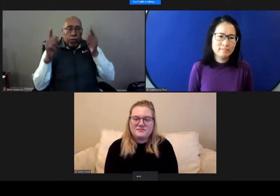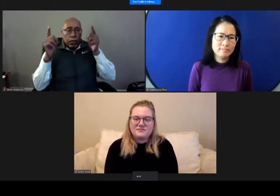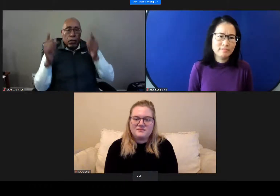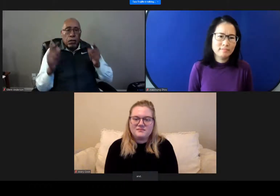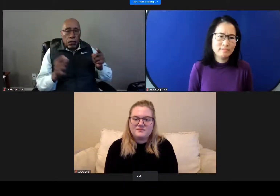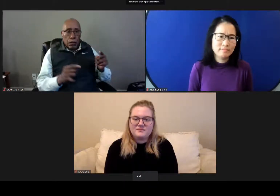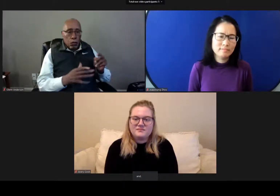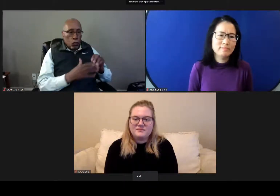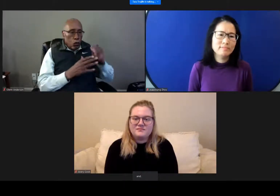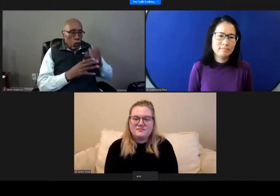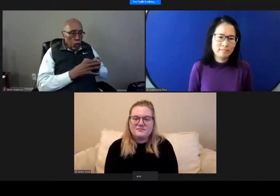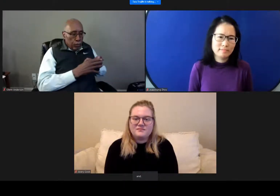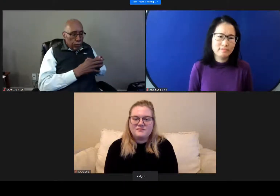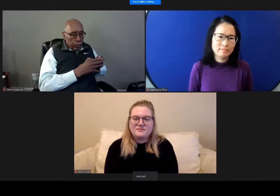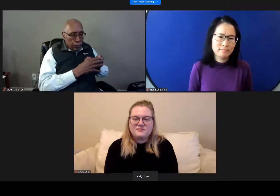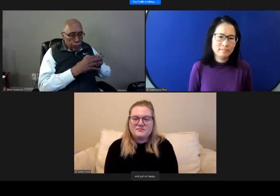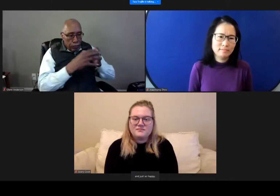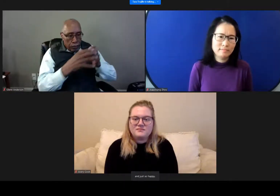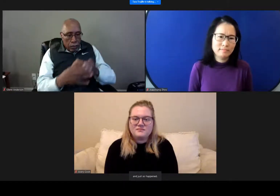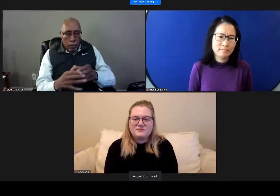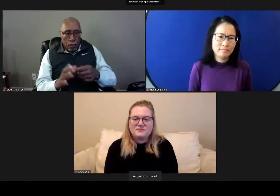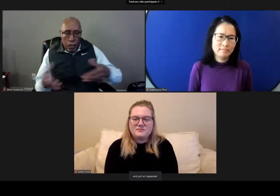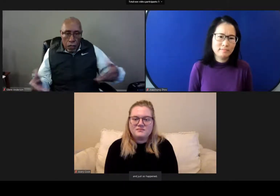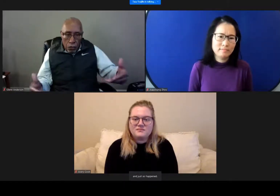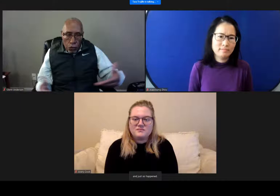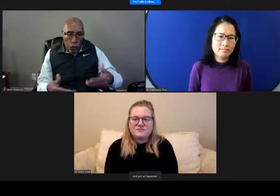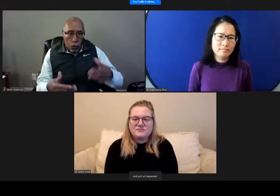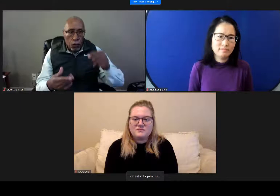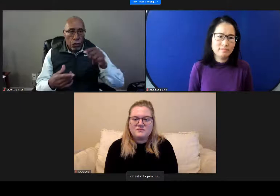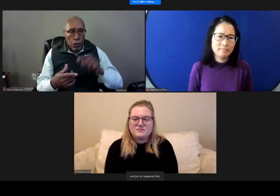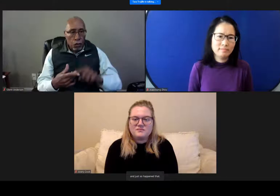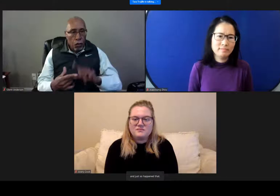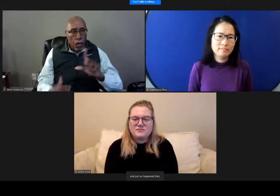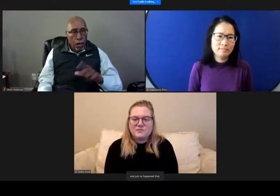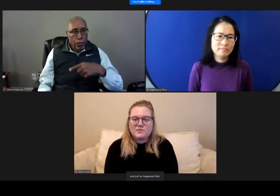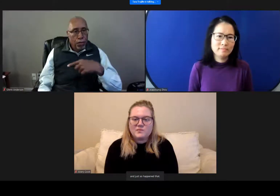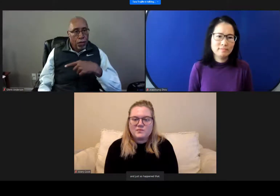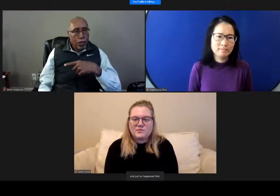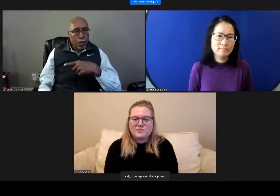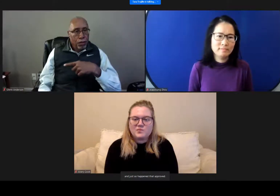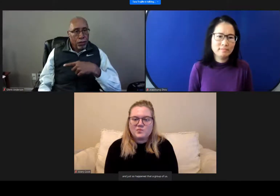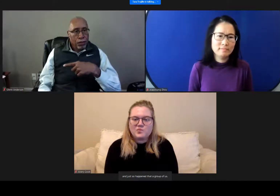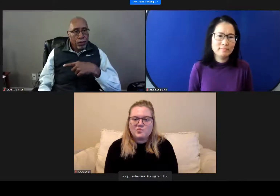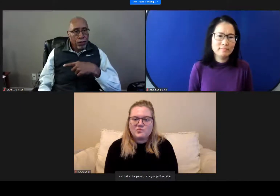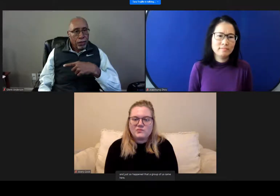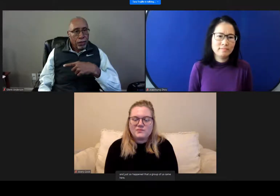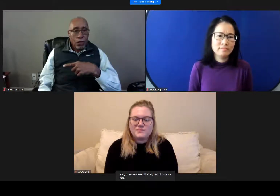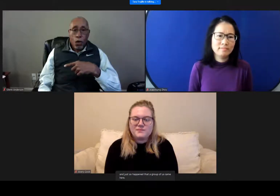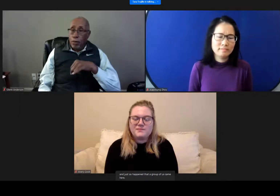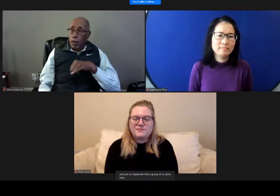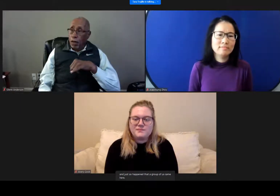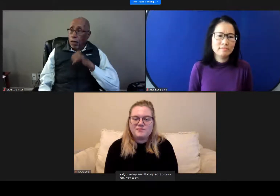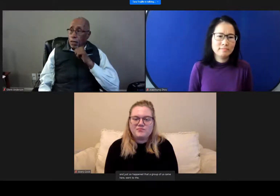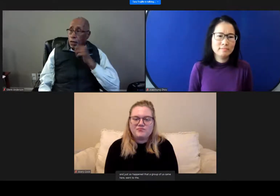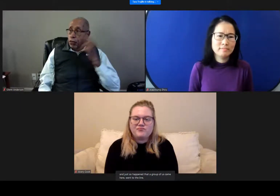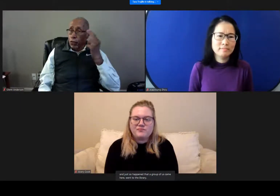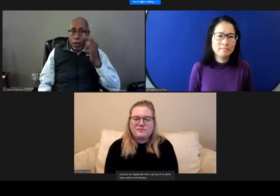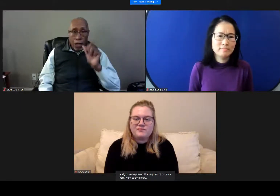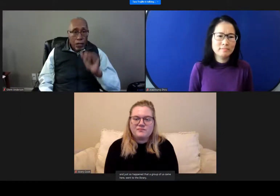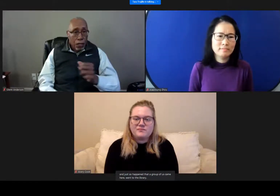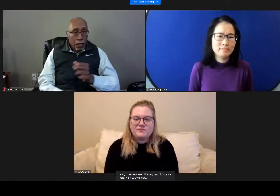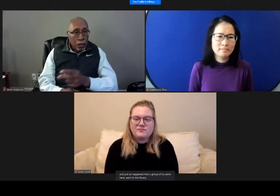And just so happened that a group of us came here, went to the